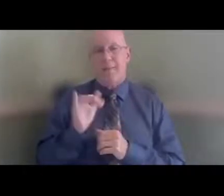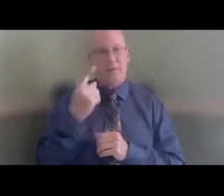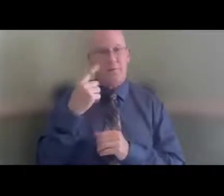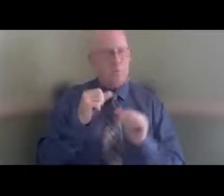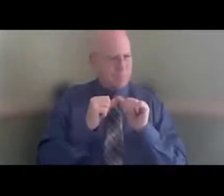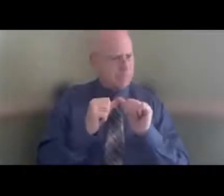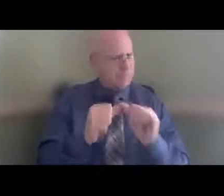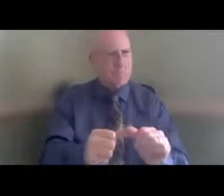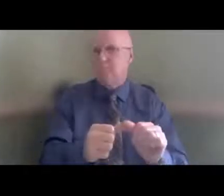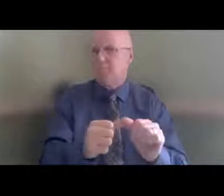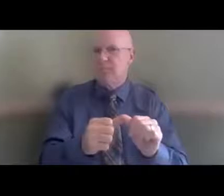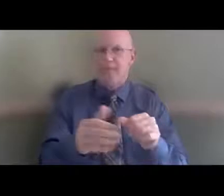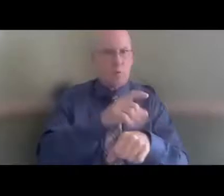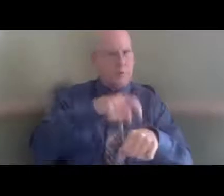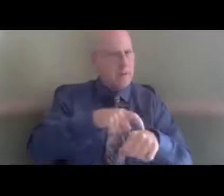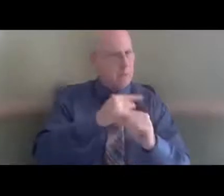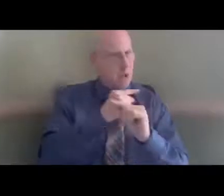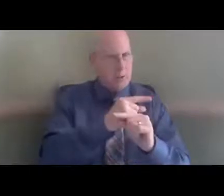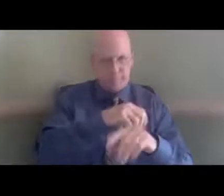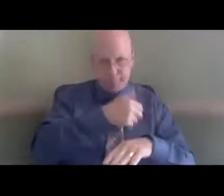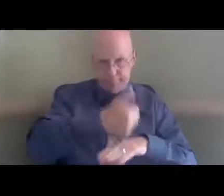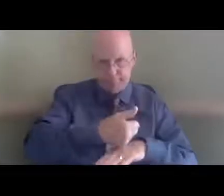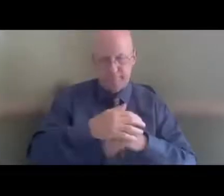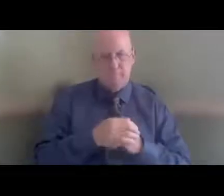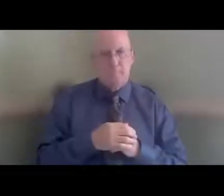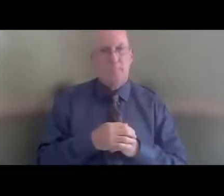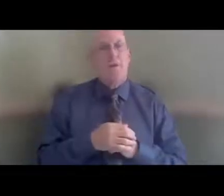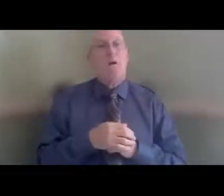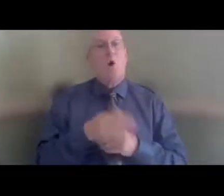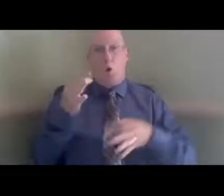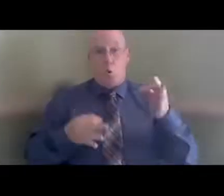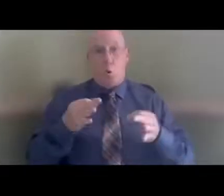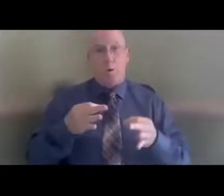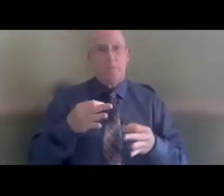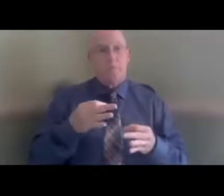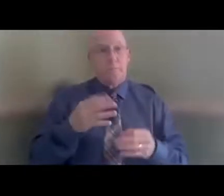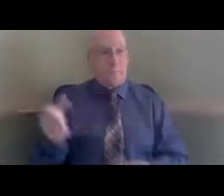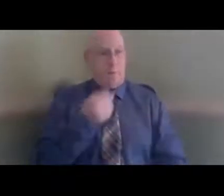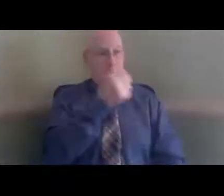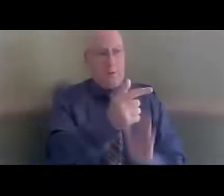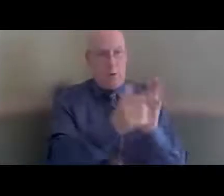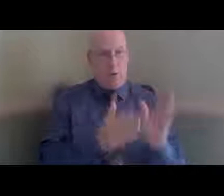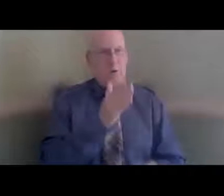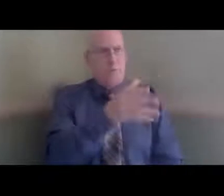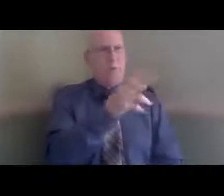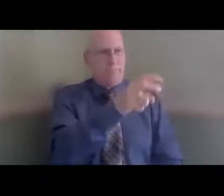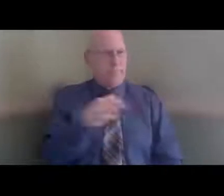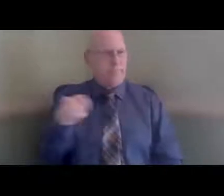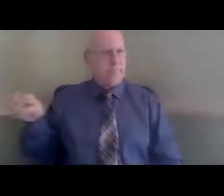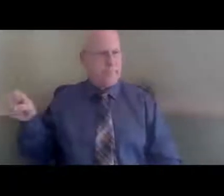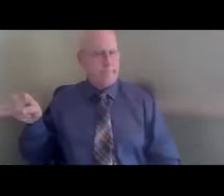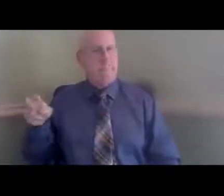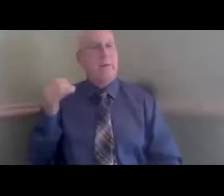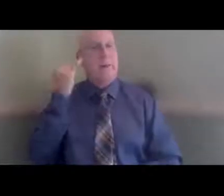of the guardianship. So that court-appointed attorney for that young adult is going to go away at some point. But if you are the guardian or a